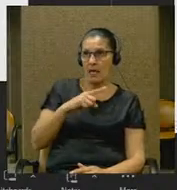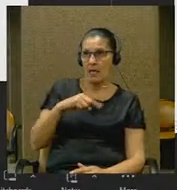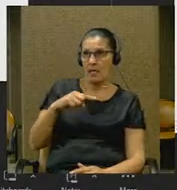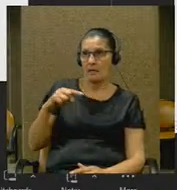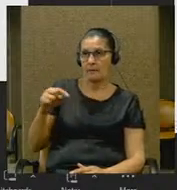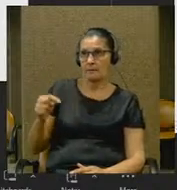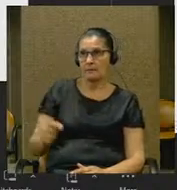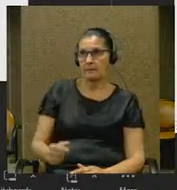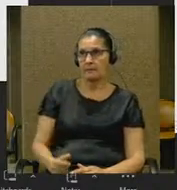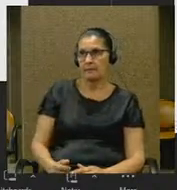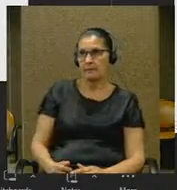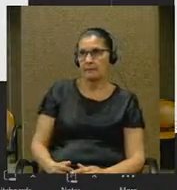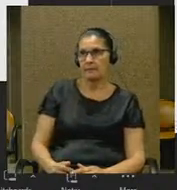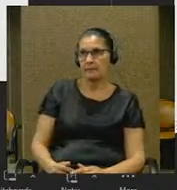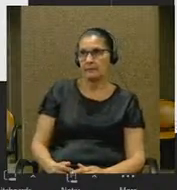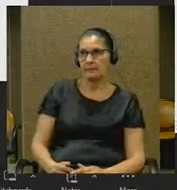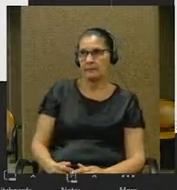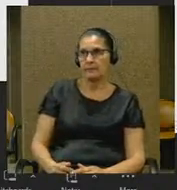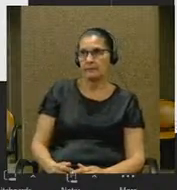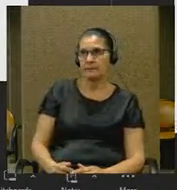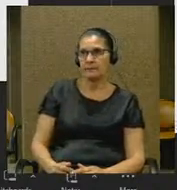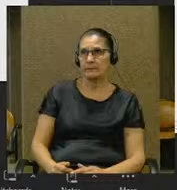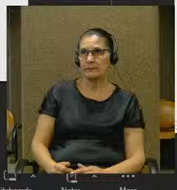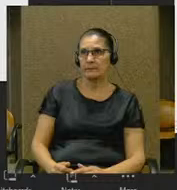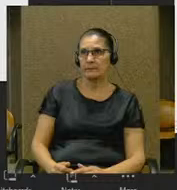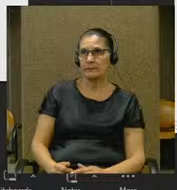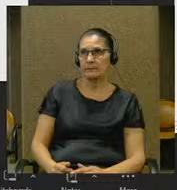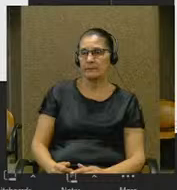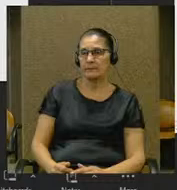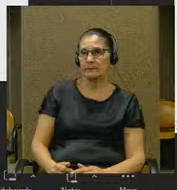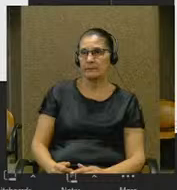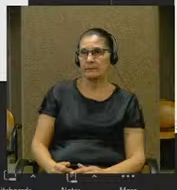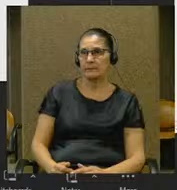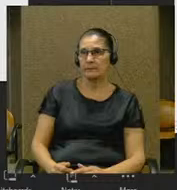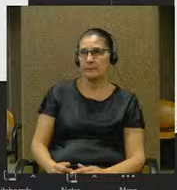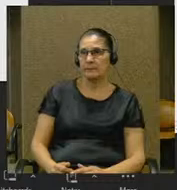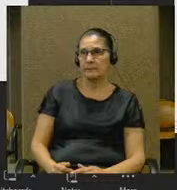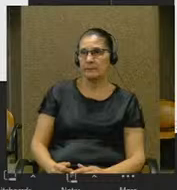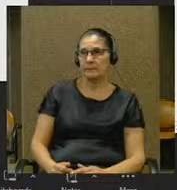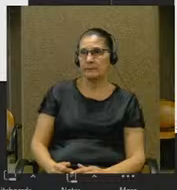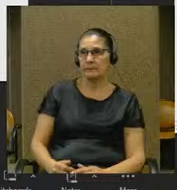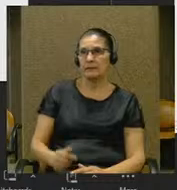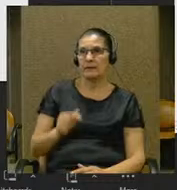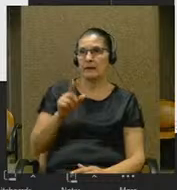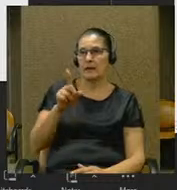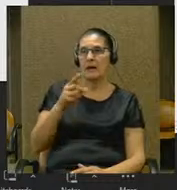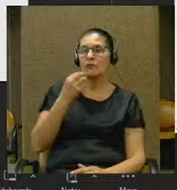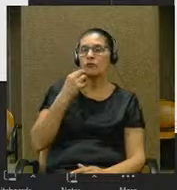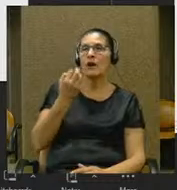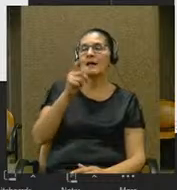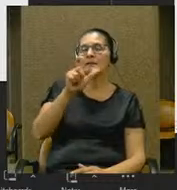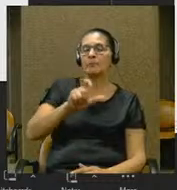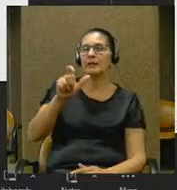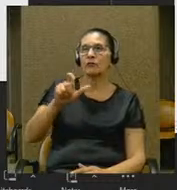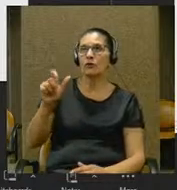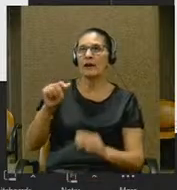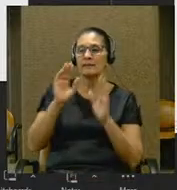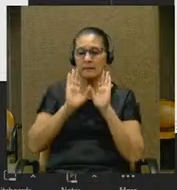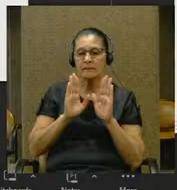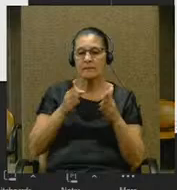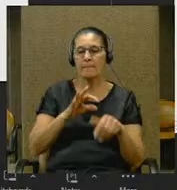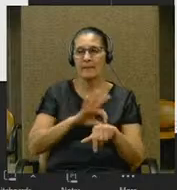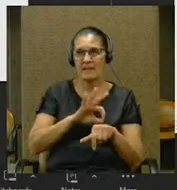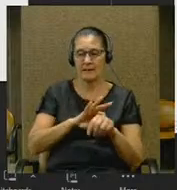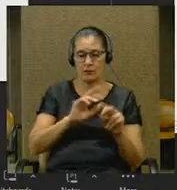of people who were tended to by paramedics, the ambulance people. And you can see, again, a very